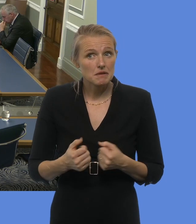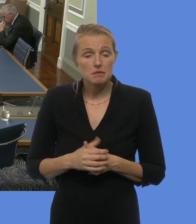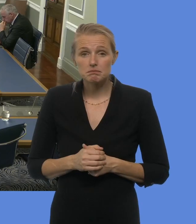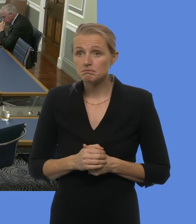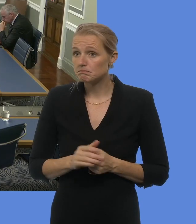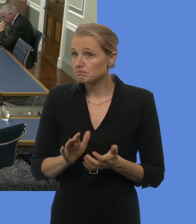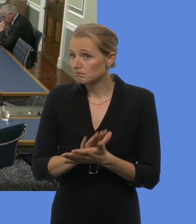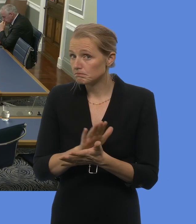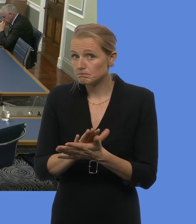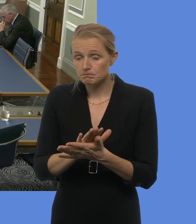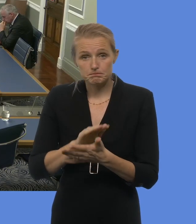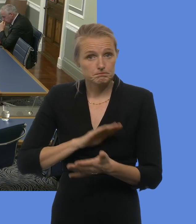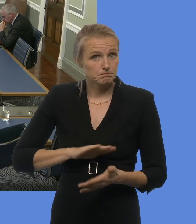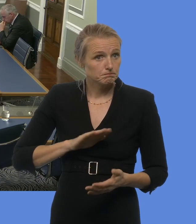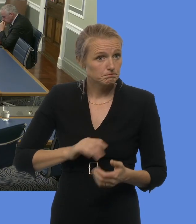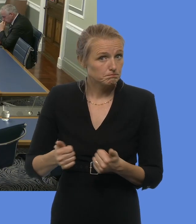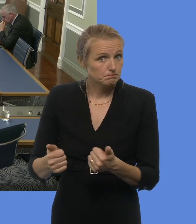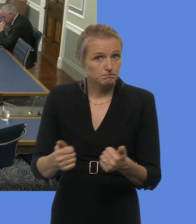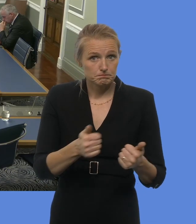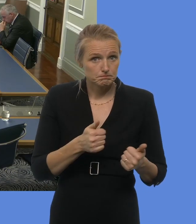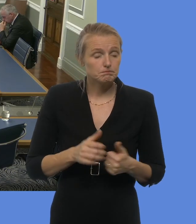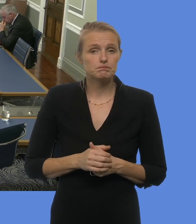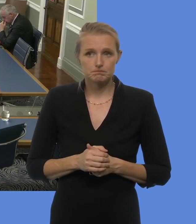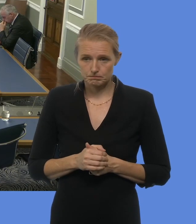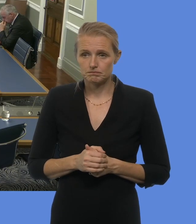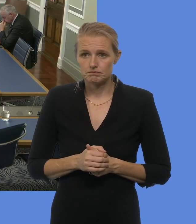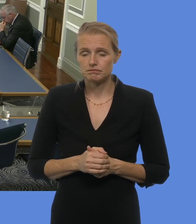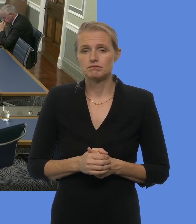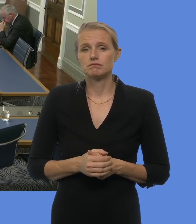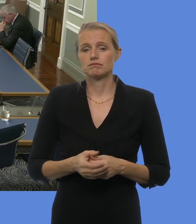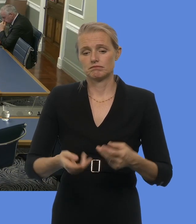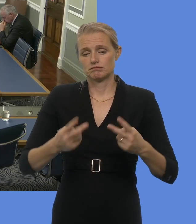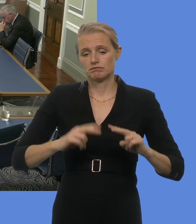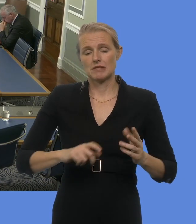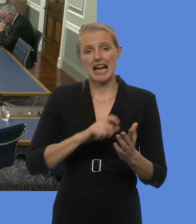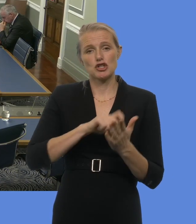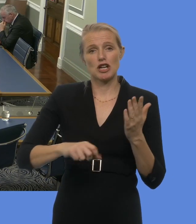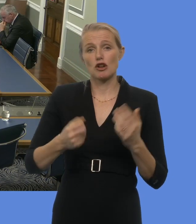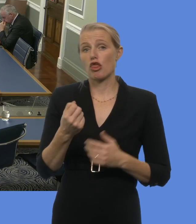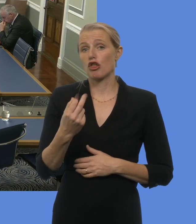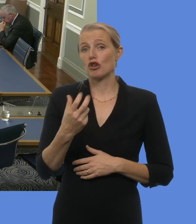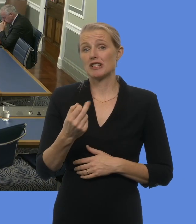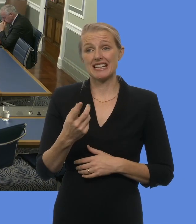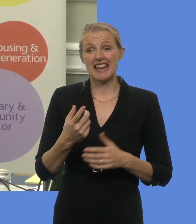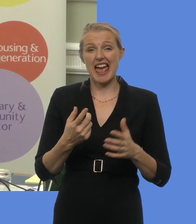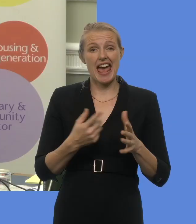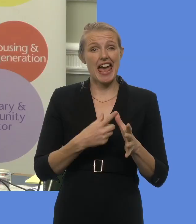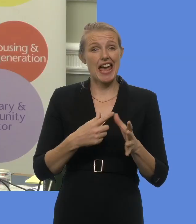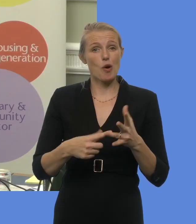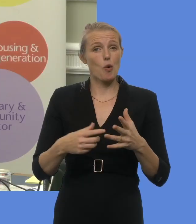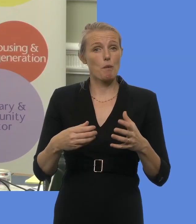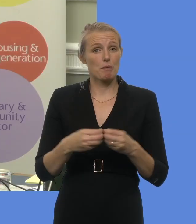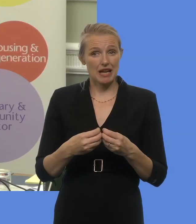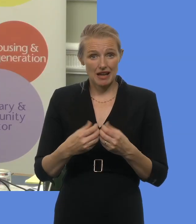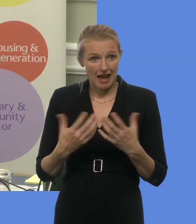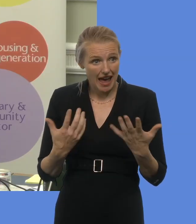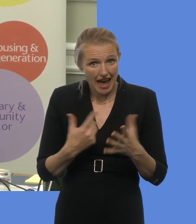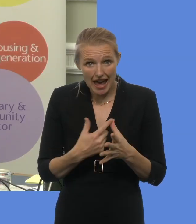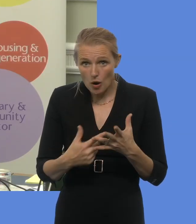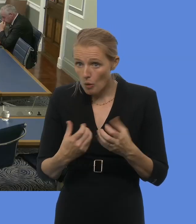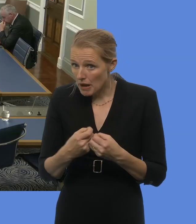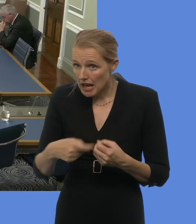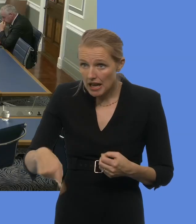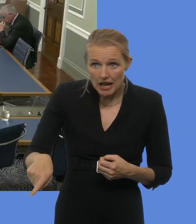Content? Yeah. Okay. Right, so agenda item number 13 is any other business. Does any member have any other